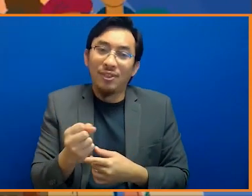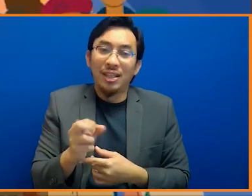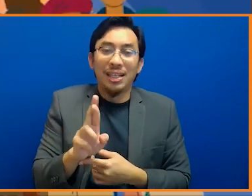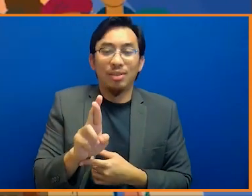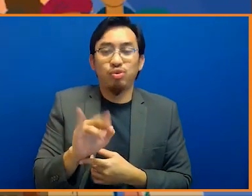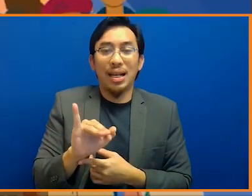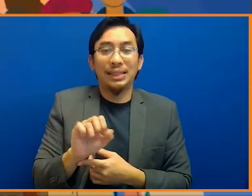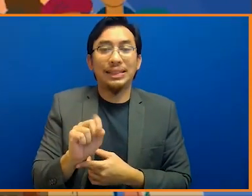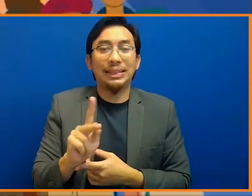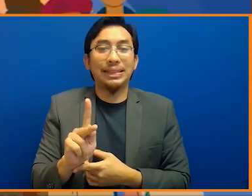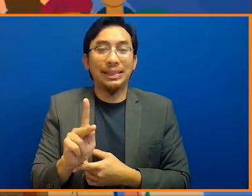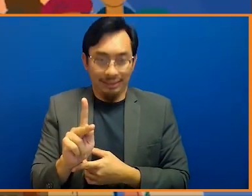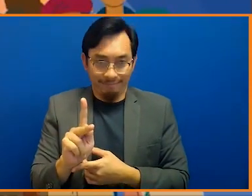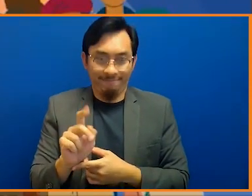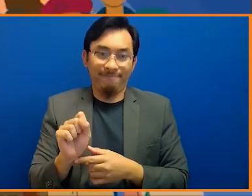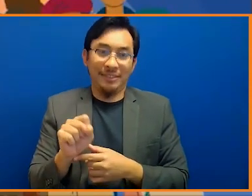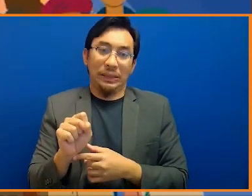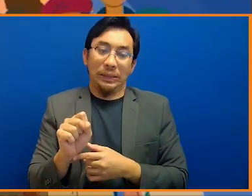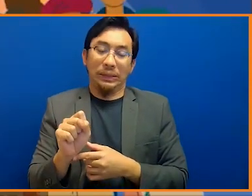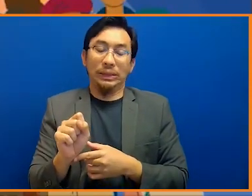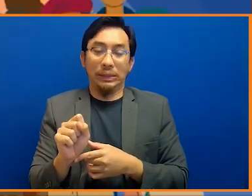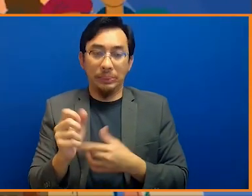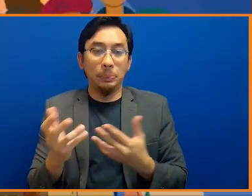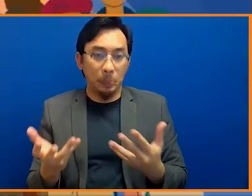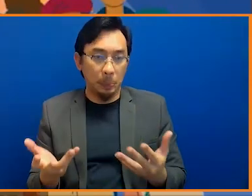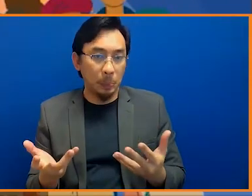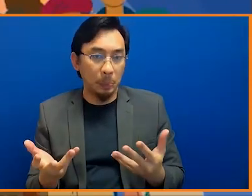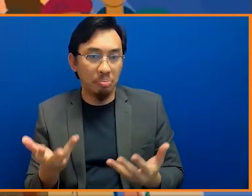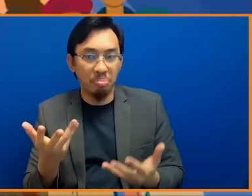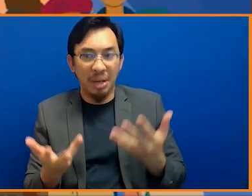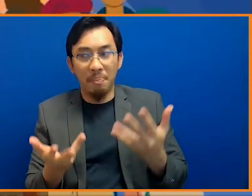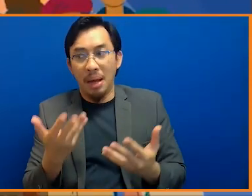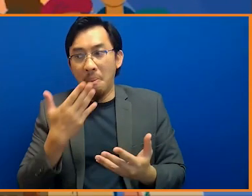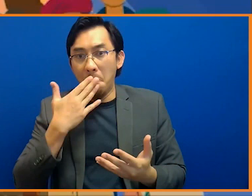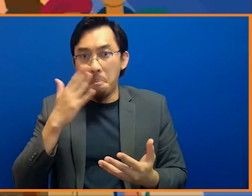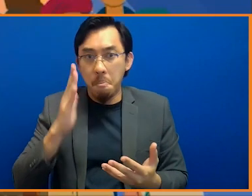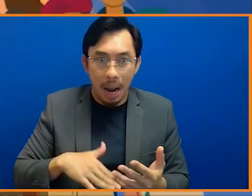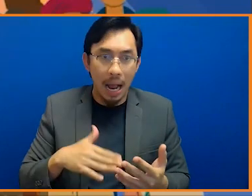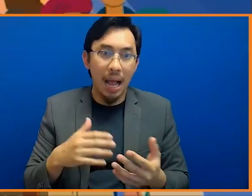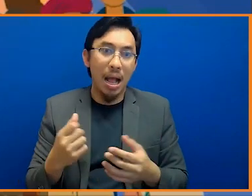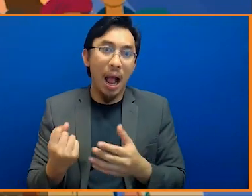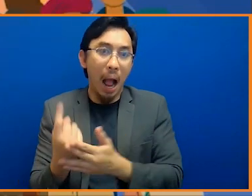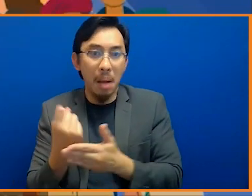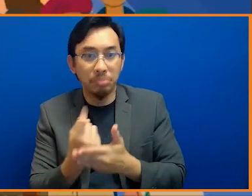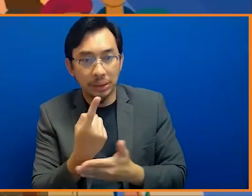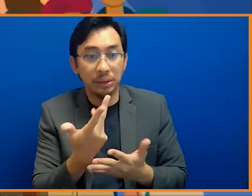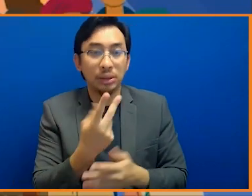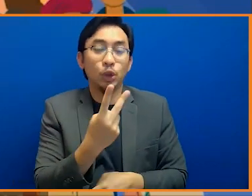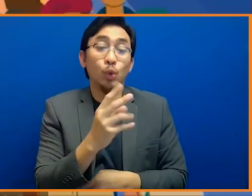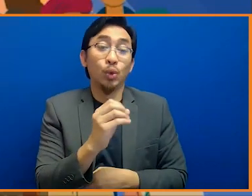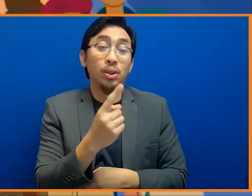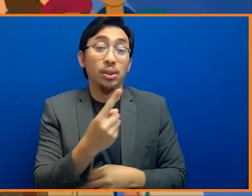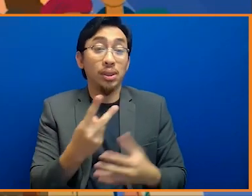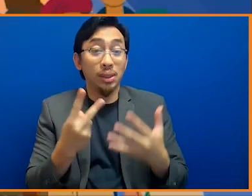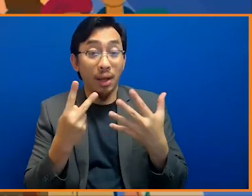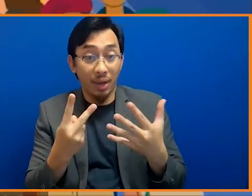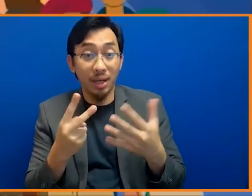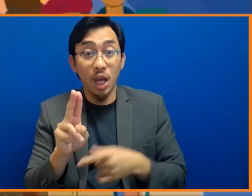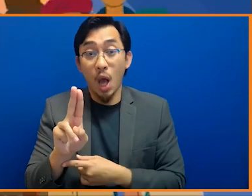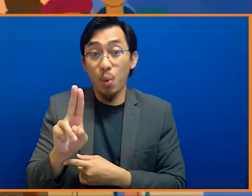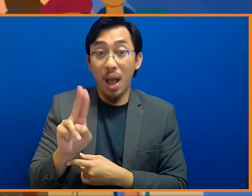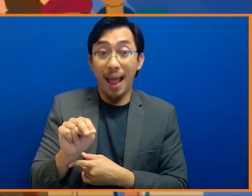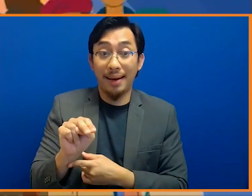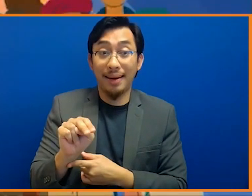our understanding on the risk can be also not good. So in 2017,